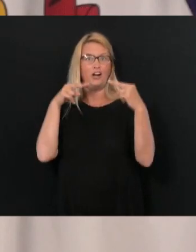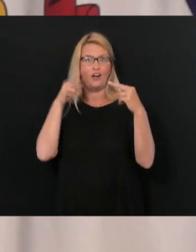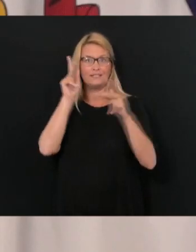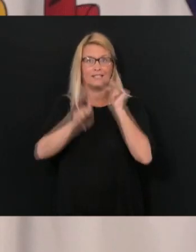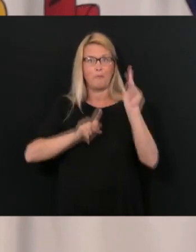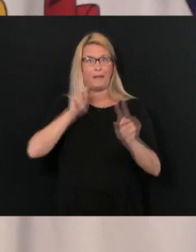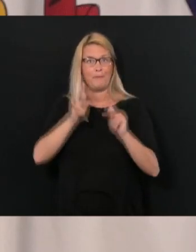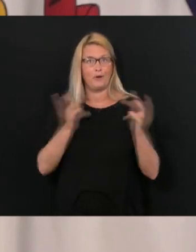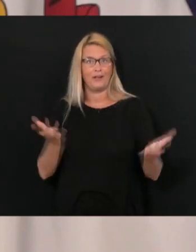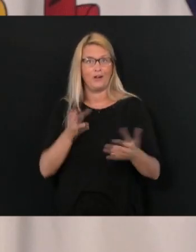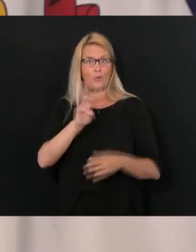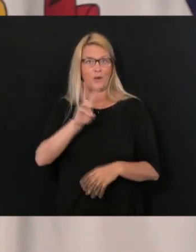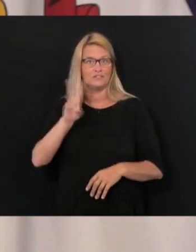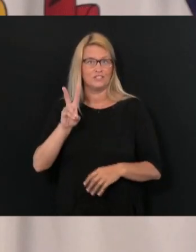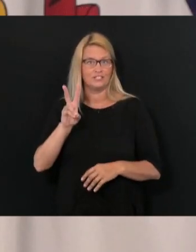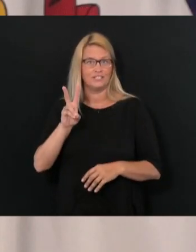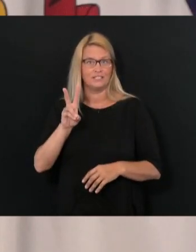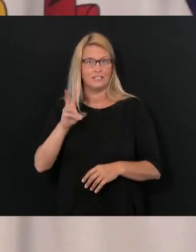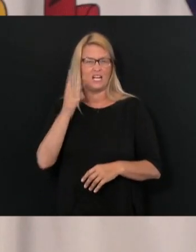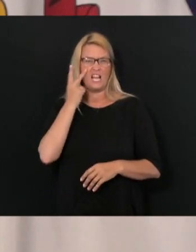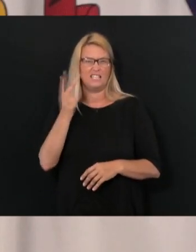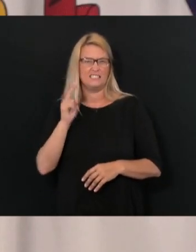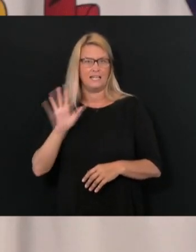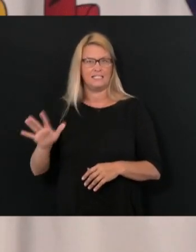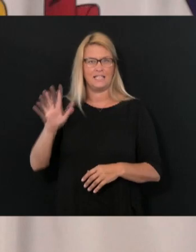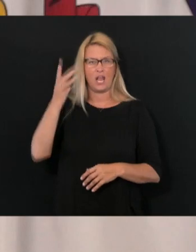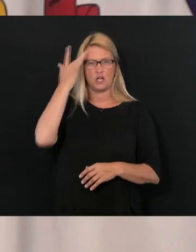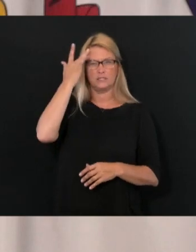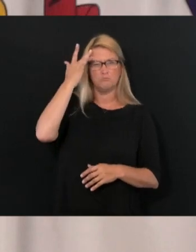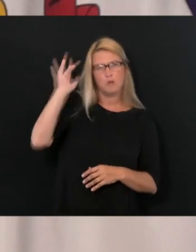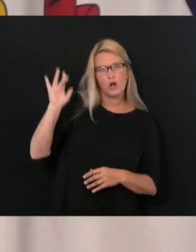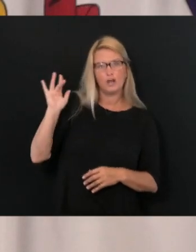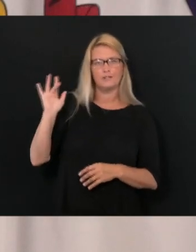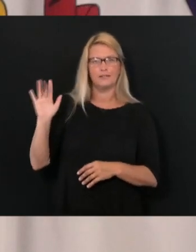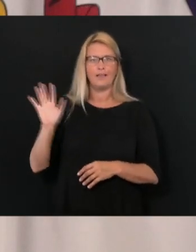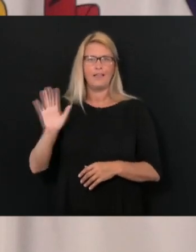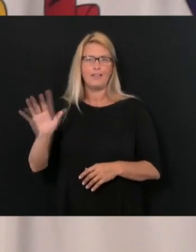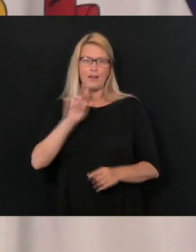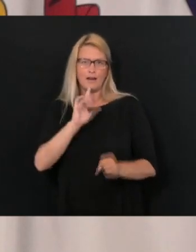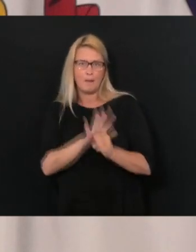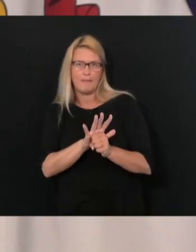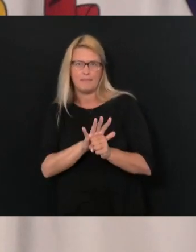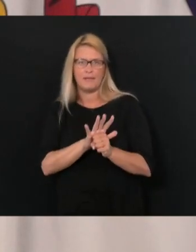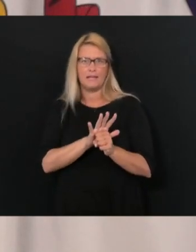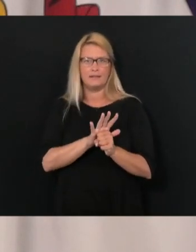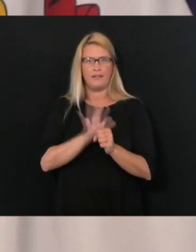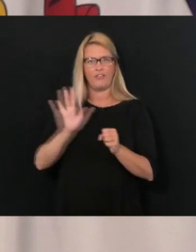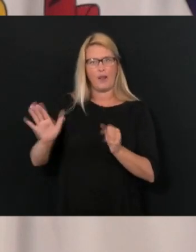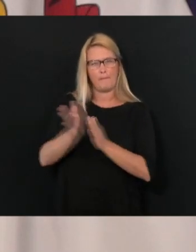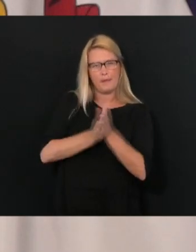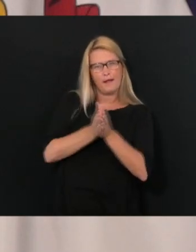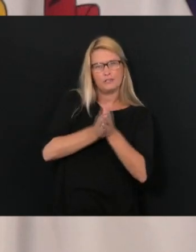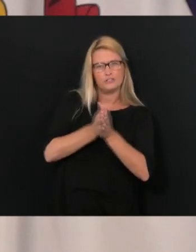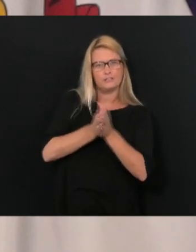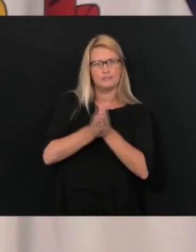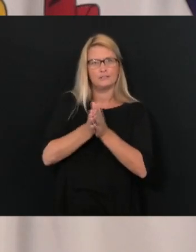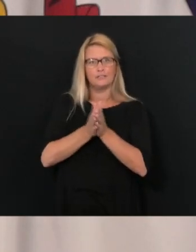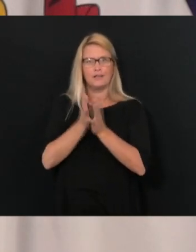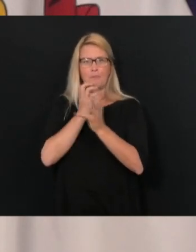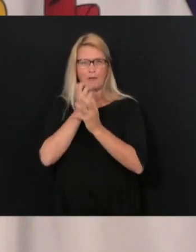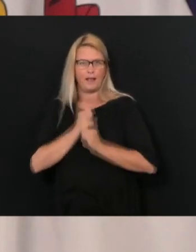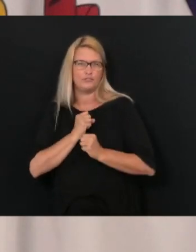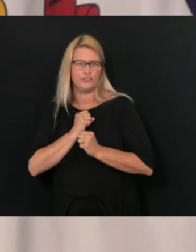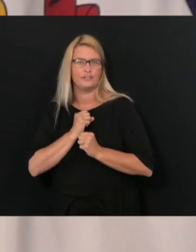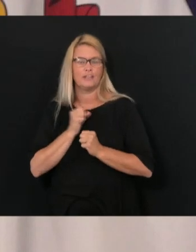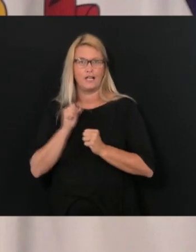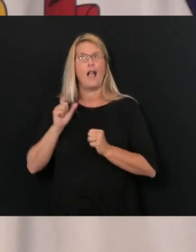people and sees their intelligence, sees their commitment and their passion and everything to what they're doing,